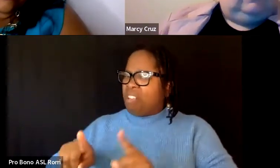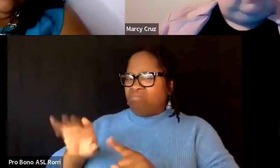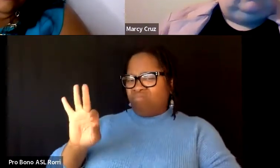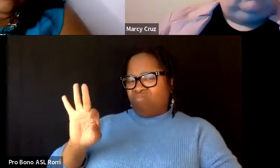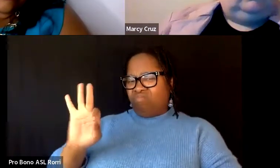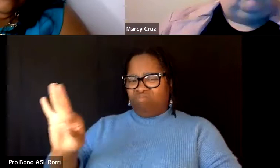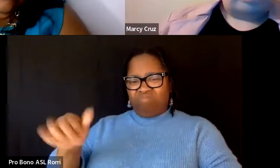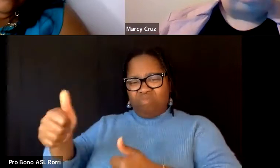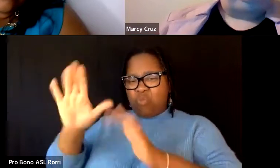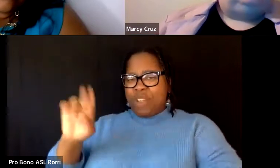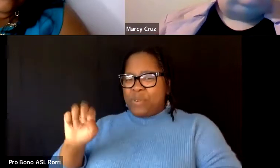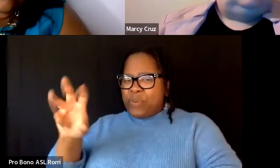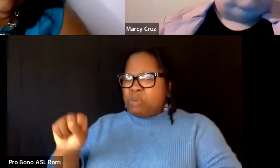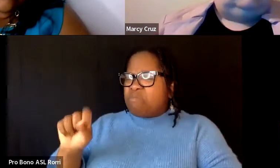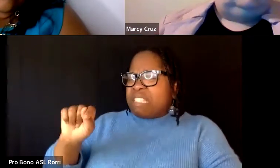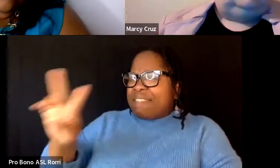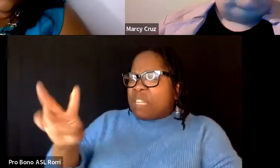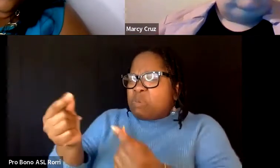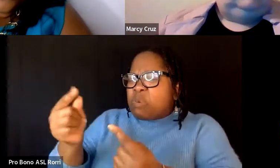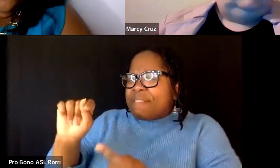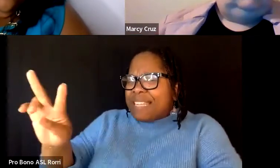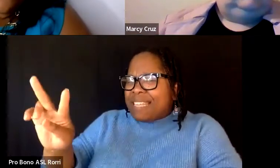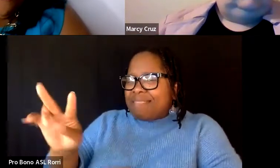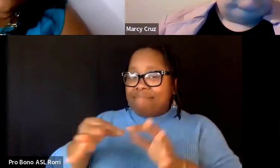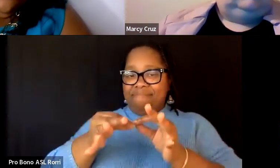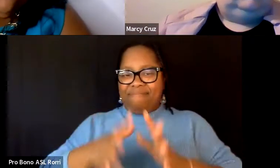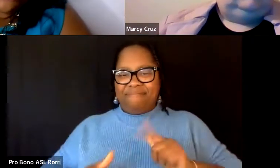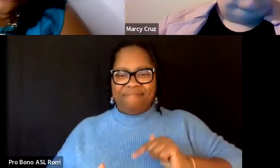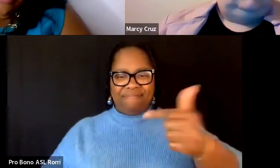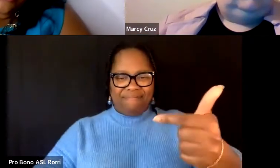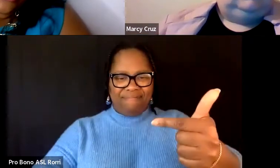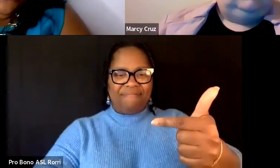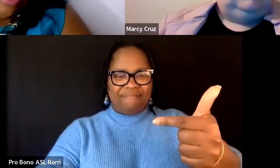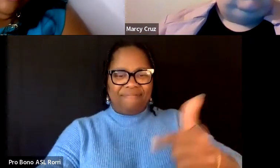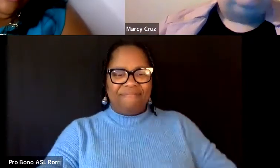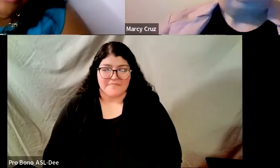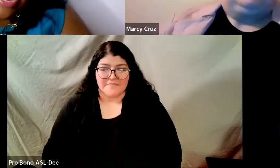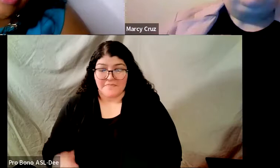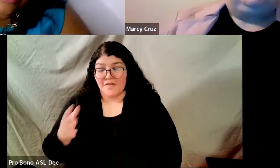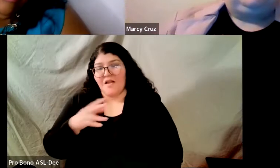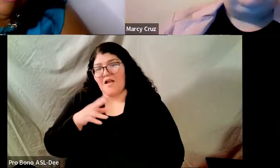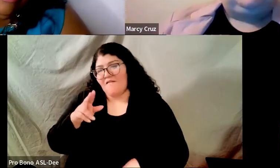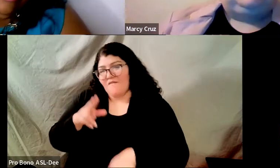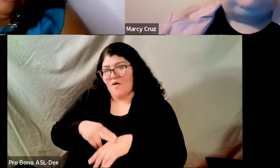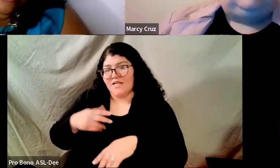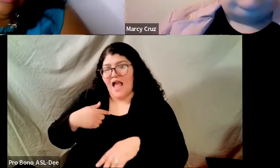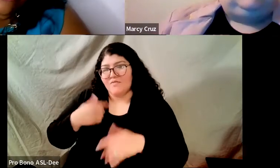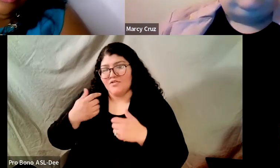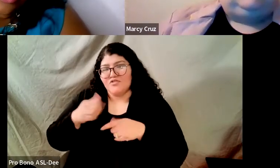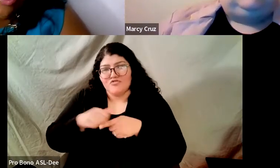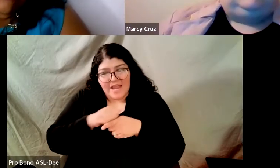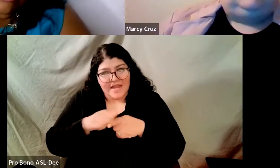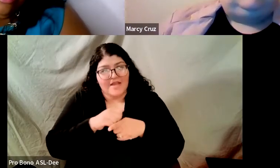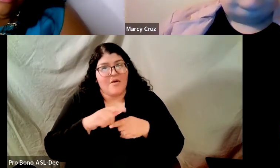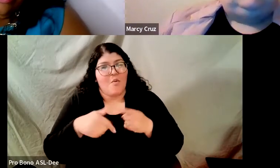said TV. What would you like to do on TV? Well, of course, what I was training to do when I was in Los Angeles was